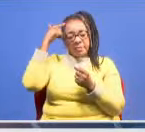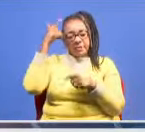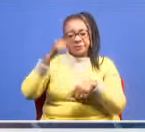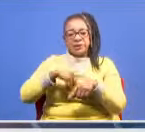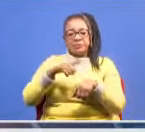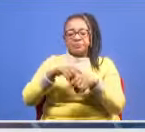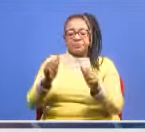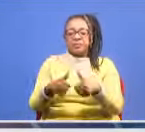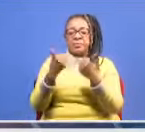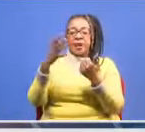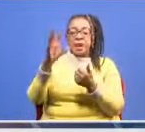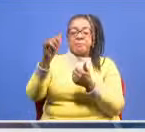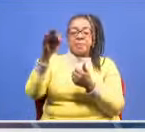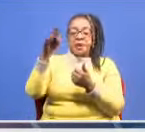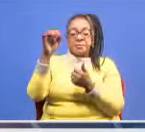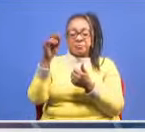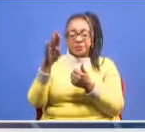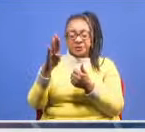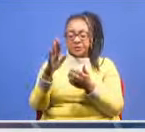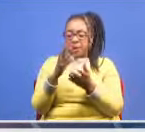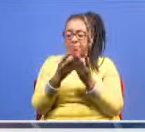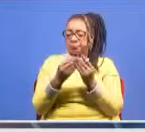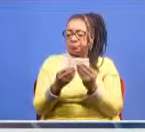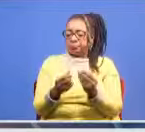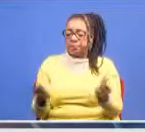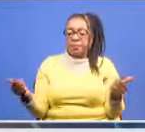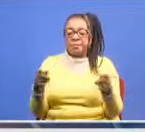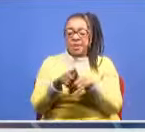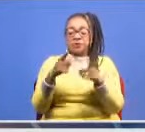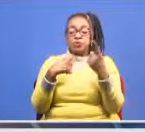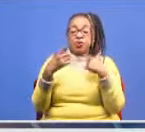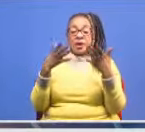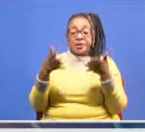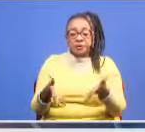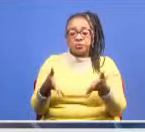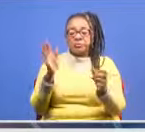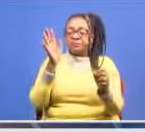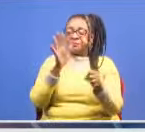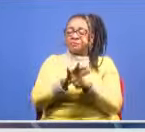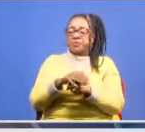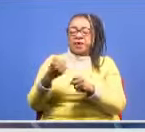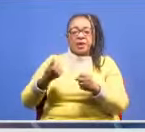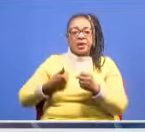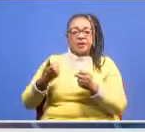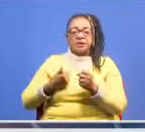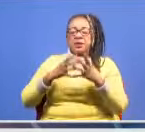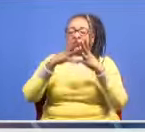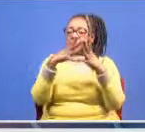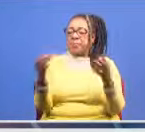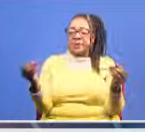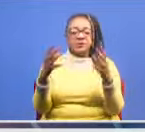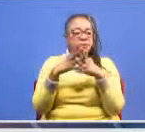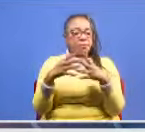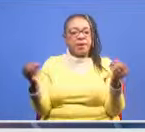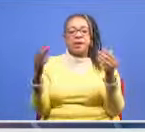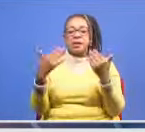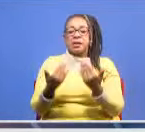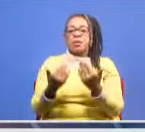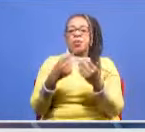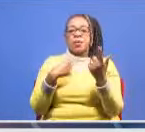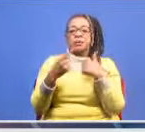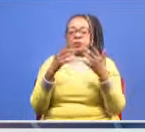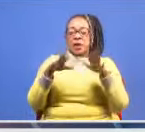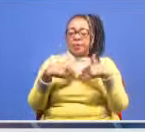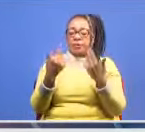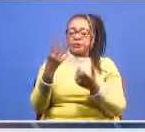Airbnb? Yeah, the story just ended like that. And as we are talking right now, a lot of girls are disappearing. Now we are talking about 42 women.